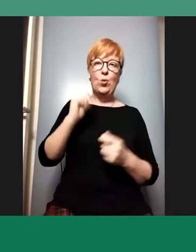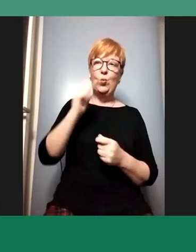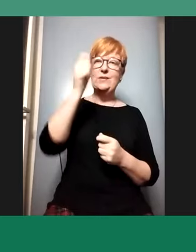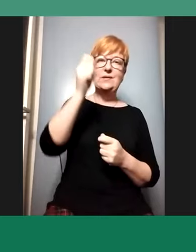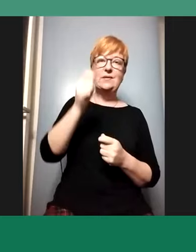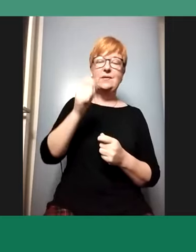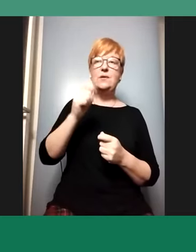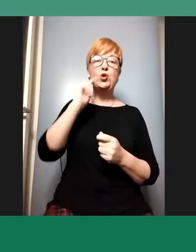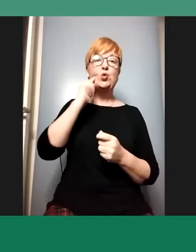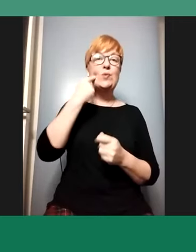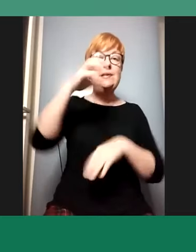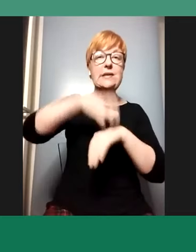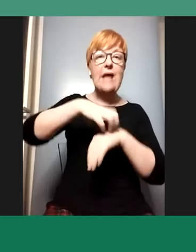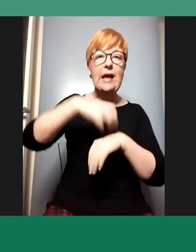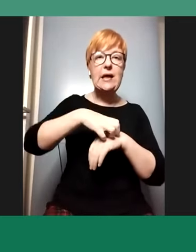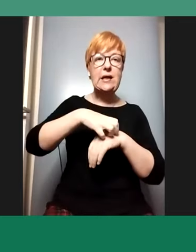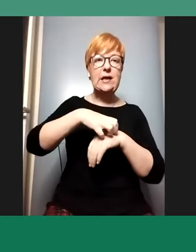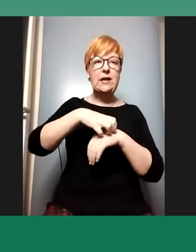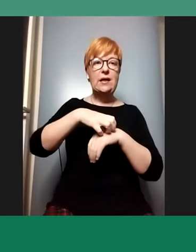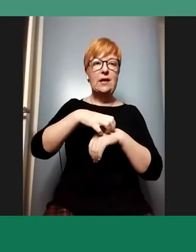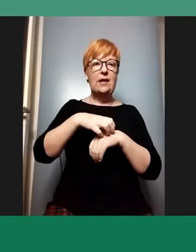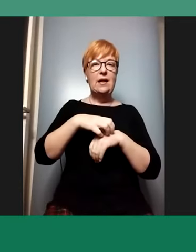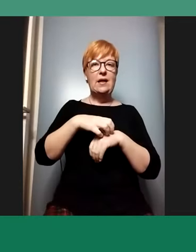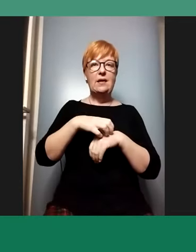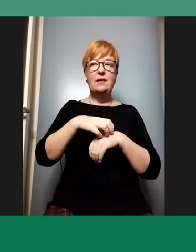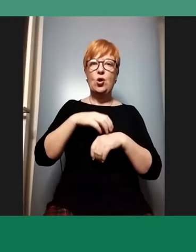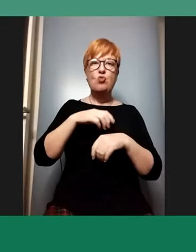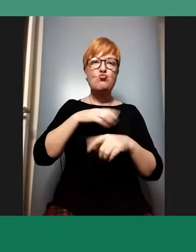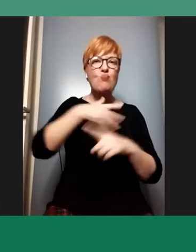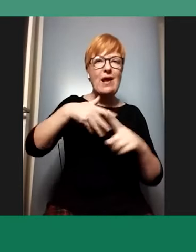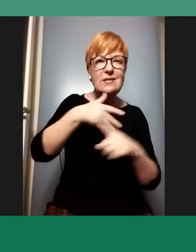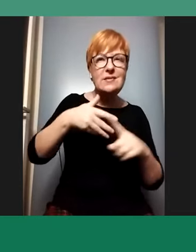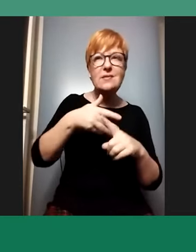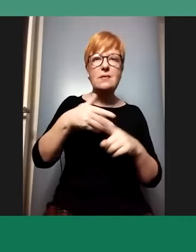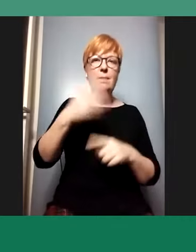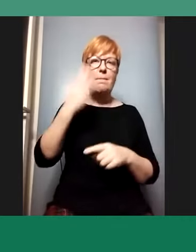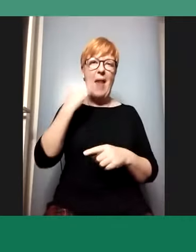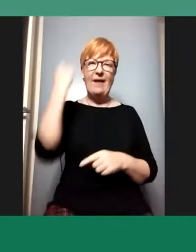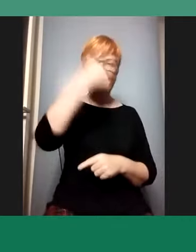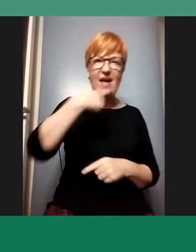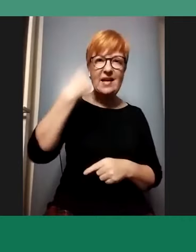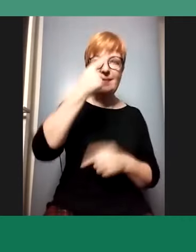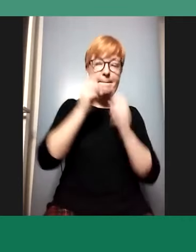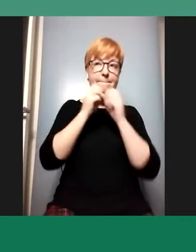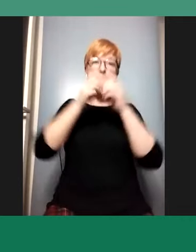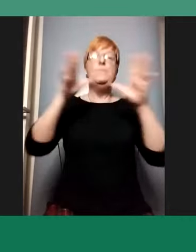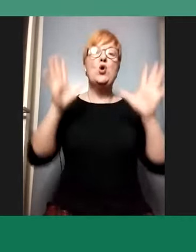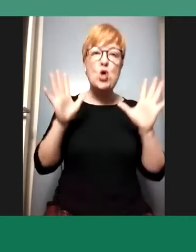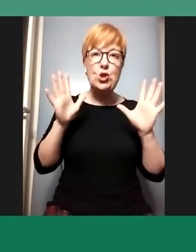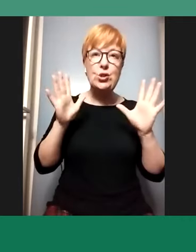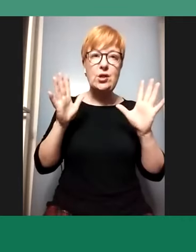cake, and race the black face burst or blackens, maculates, dirty